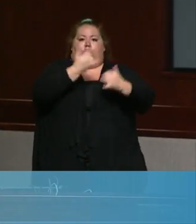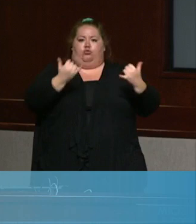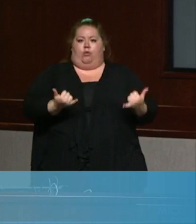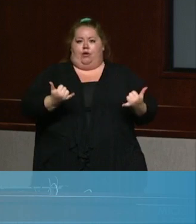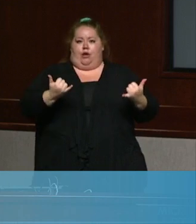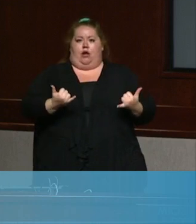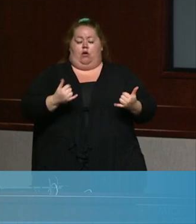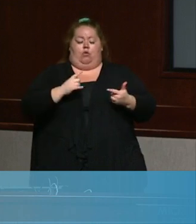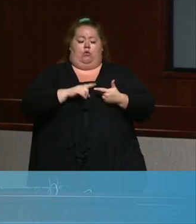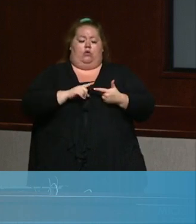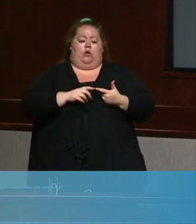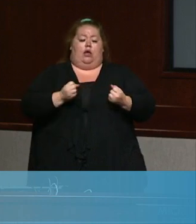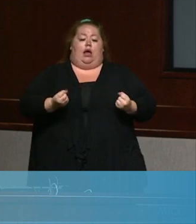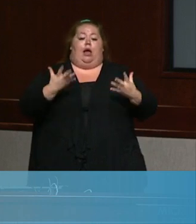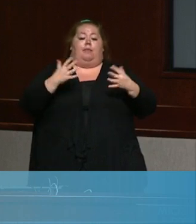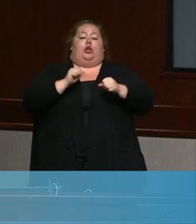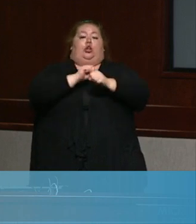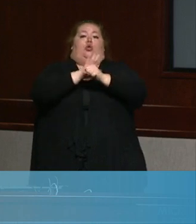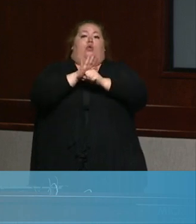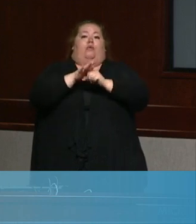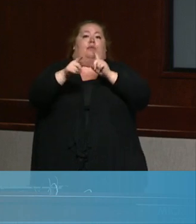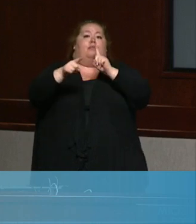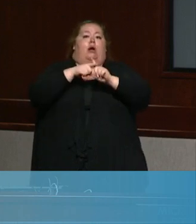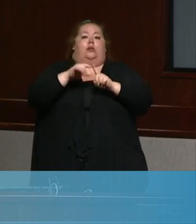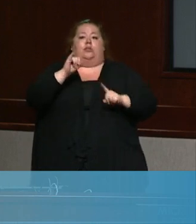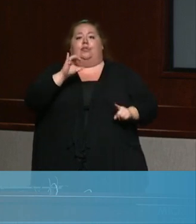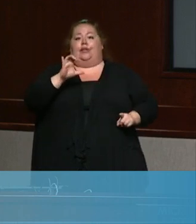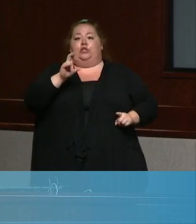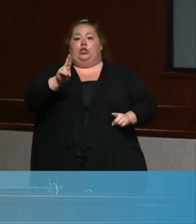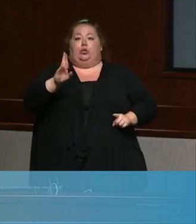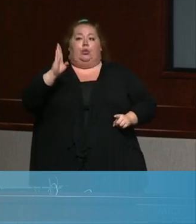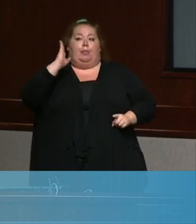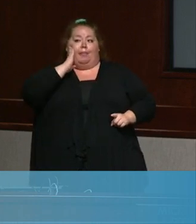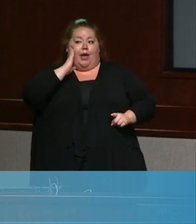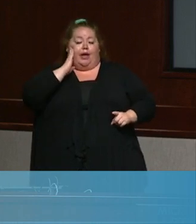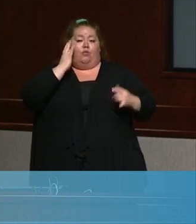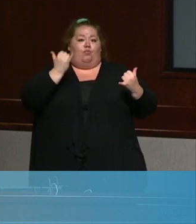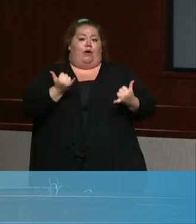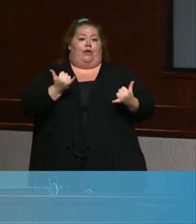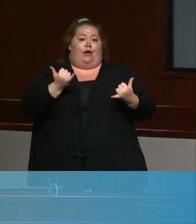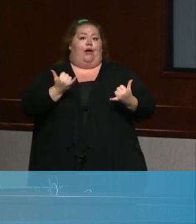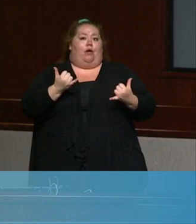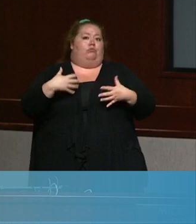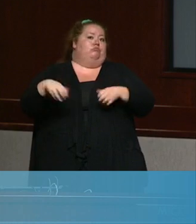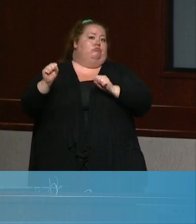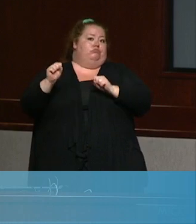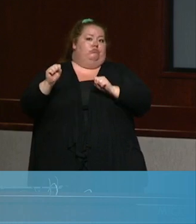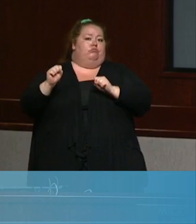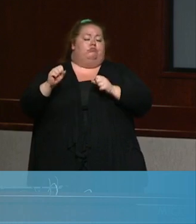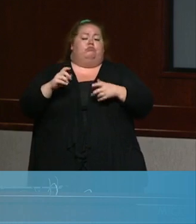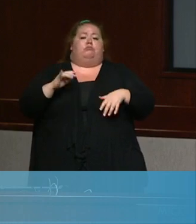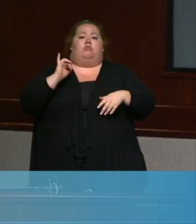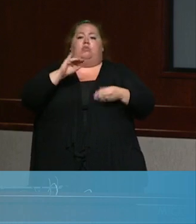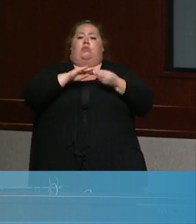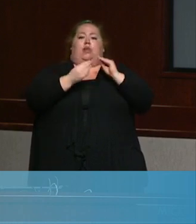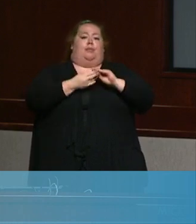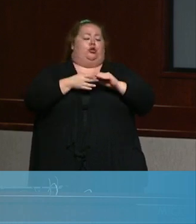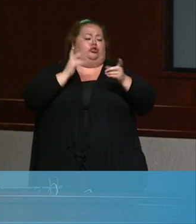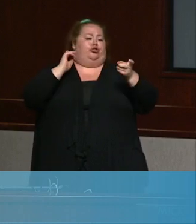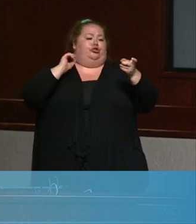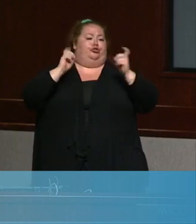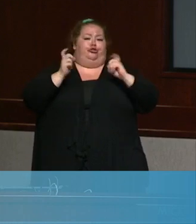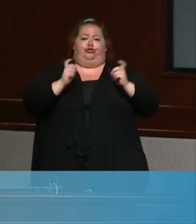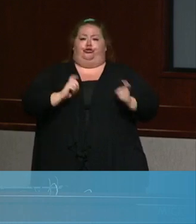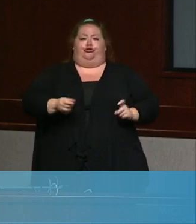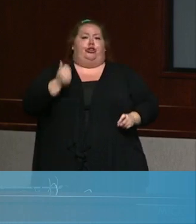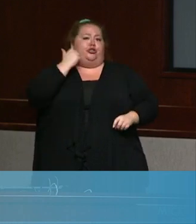many COVID-positive ICU beds that are being used. So those numbers change quite a bit every